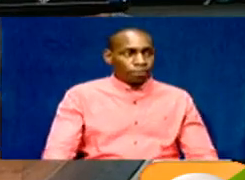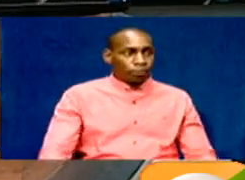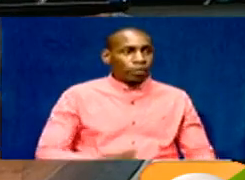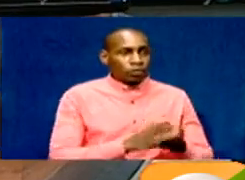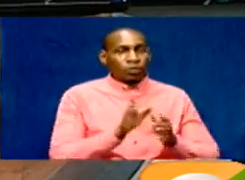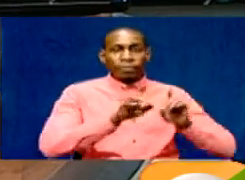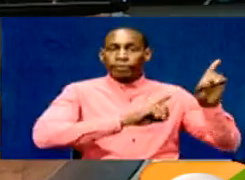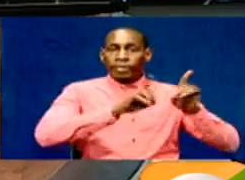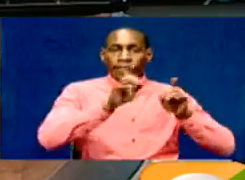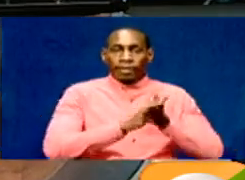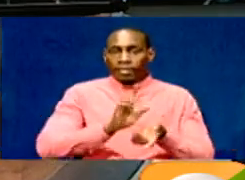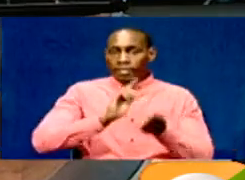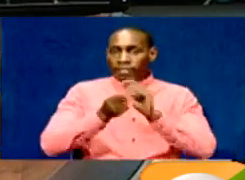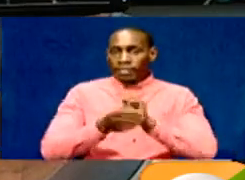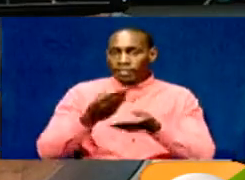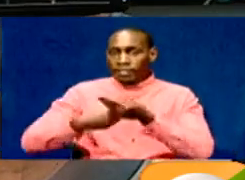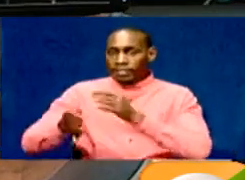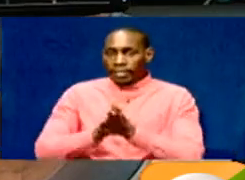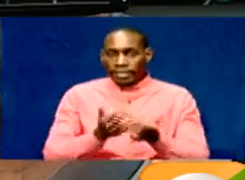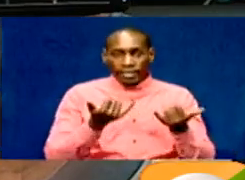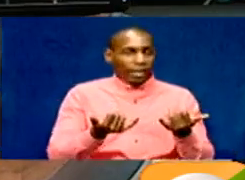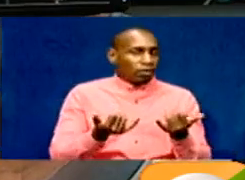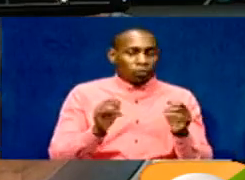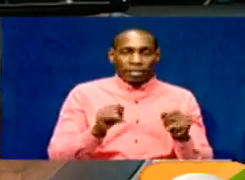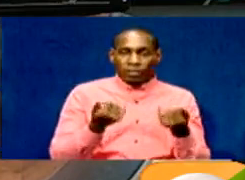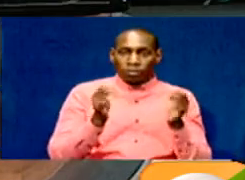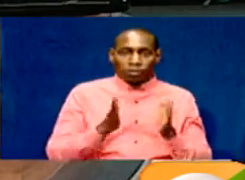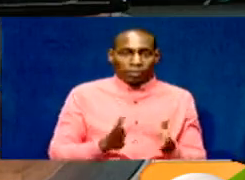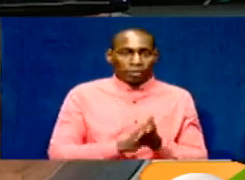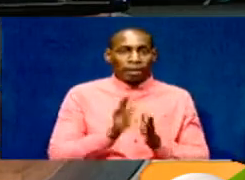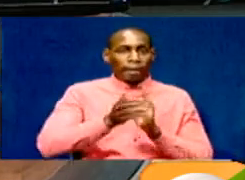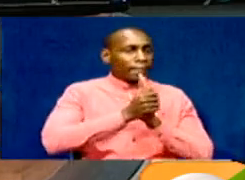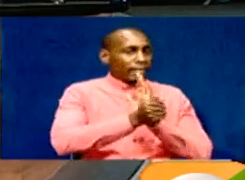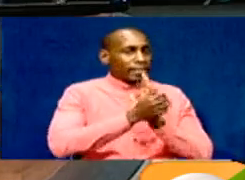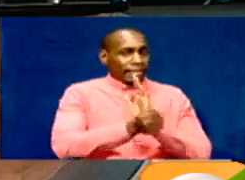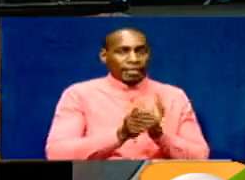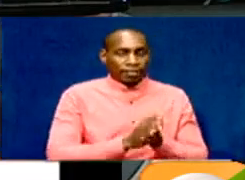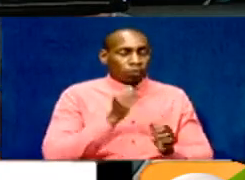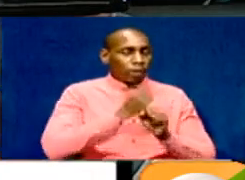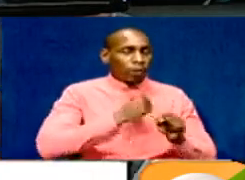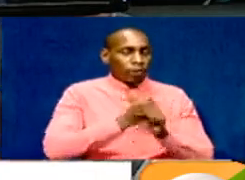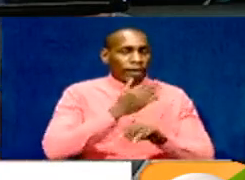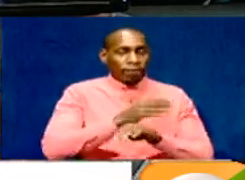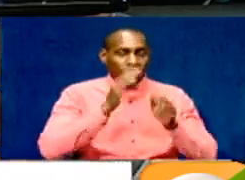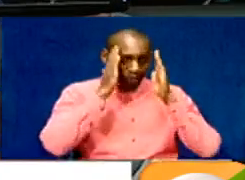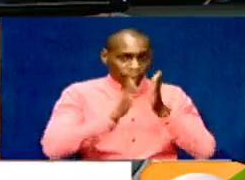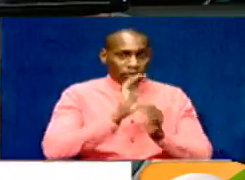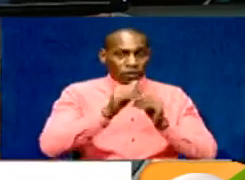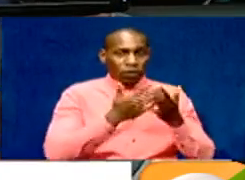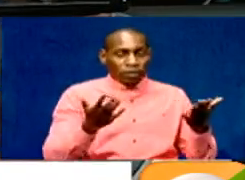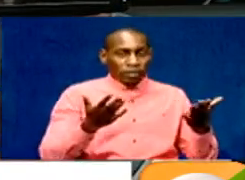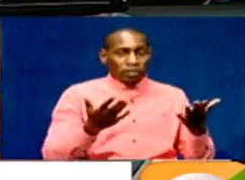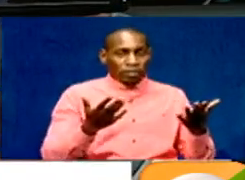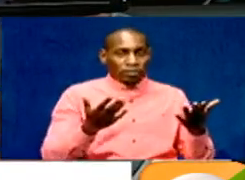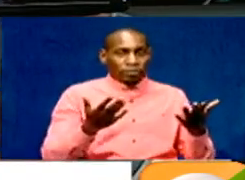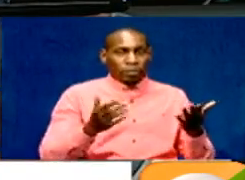it's been a journey. Transitioning from sales to this, yeah. I mean, yeah. Your talent, your brilliance, your hard work. Yes. All things that make you